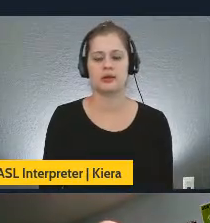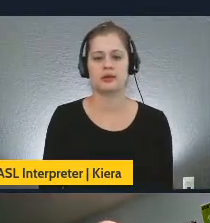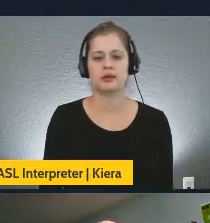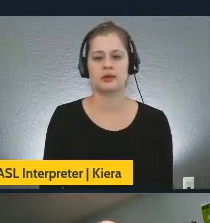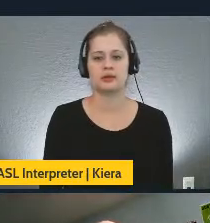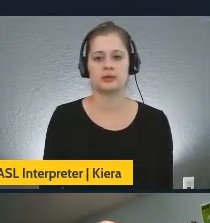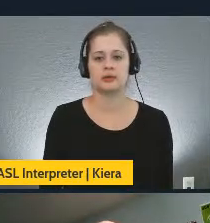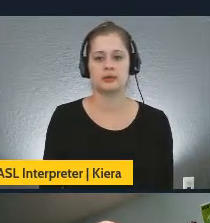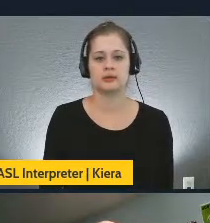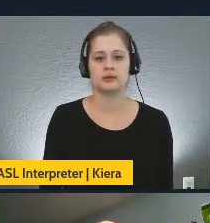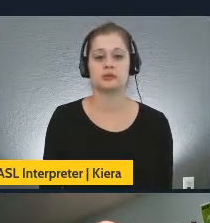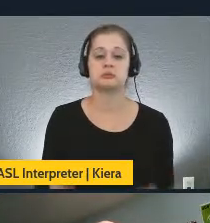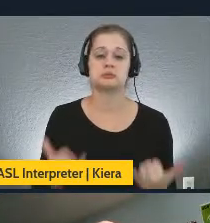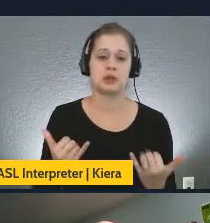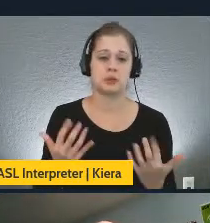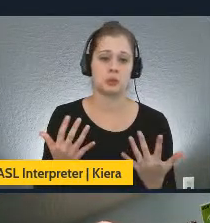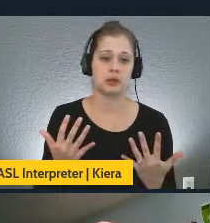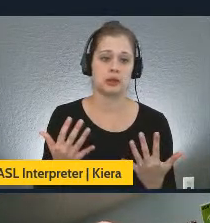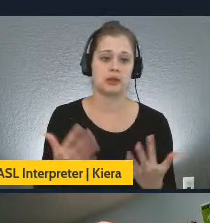And as we wait,